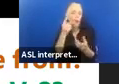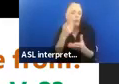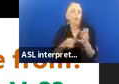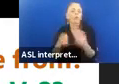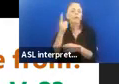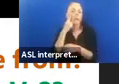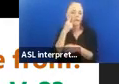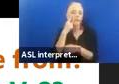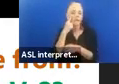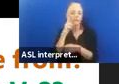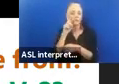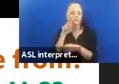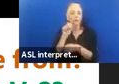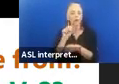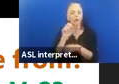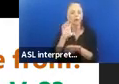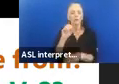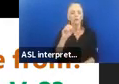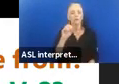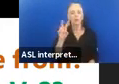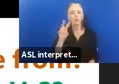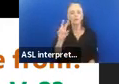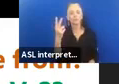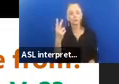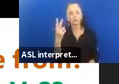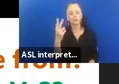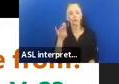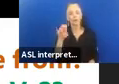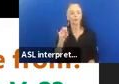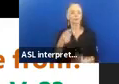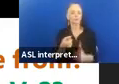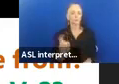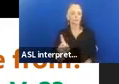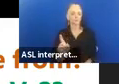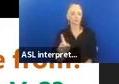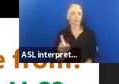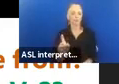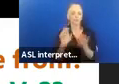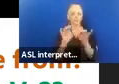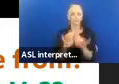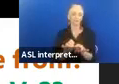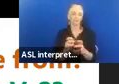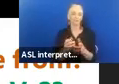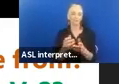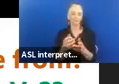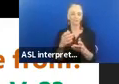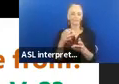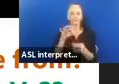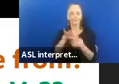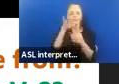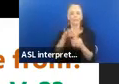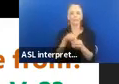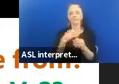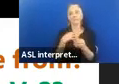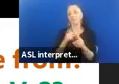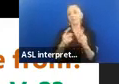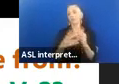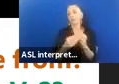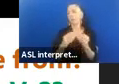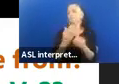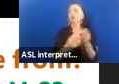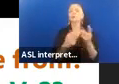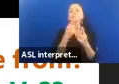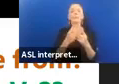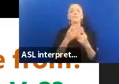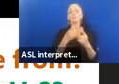the SARS-CoV-2 virus came from. There have been stories about it being from a wet market